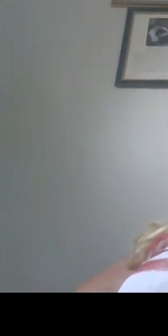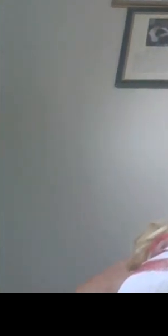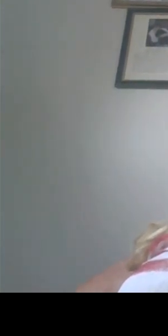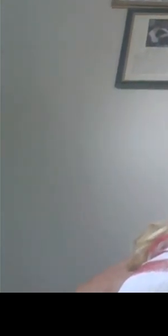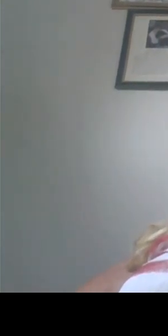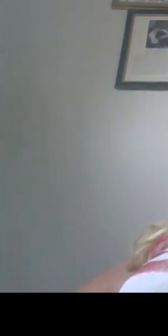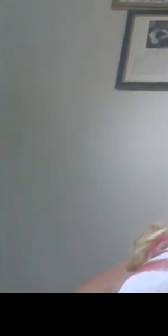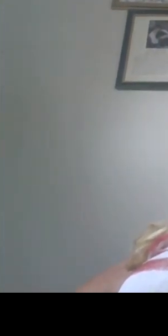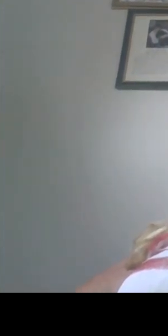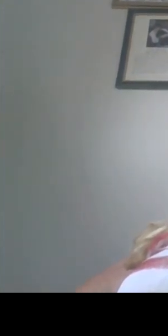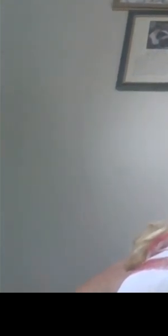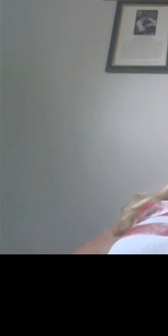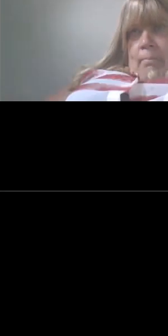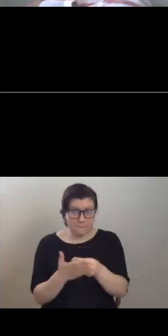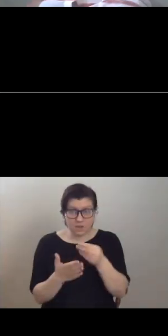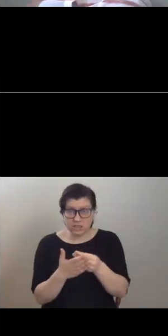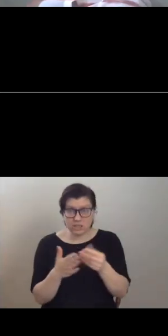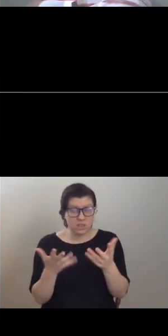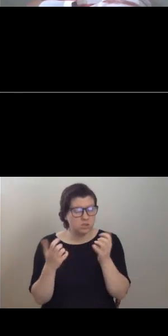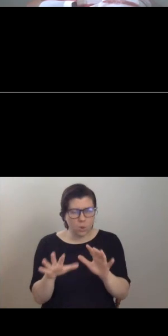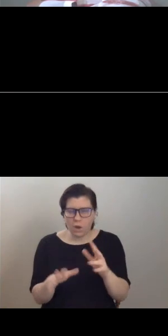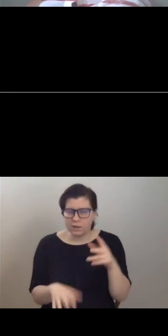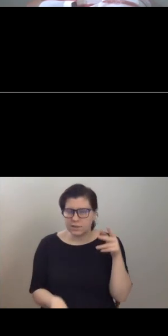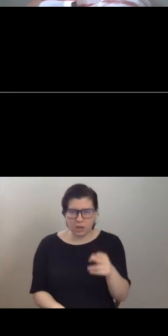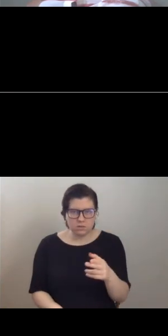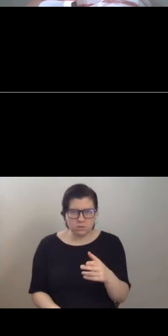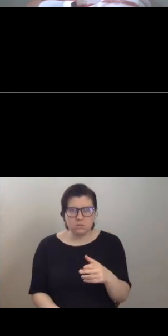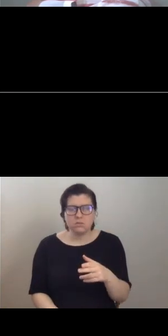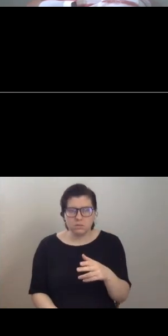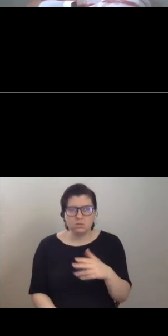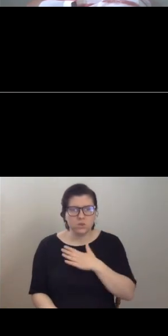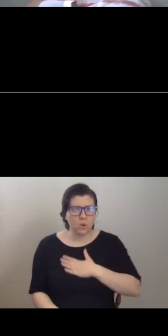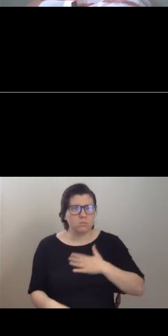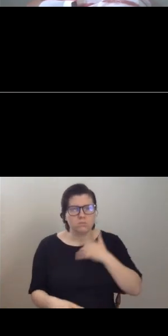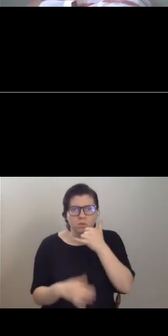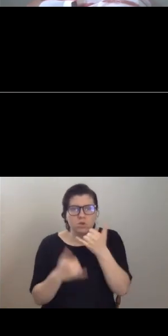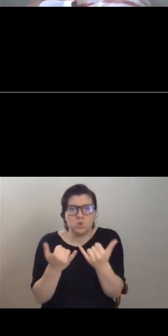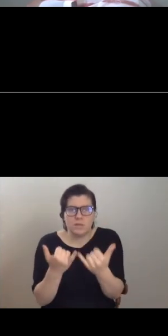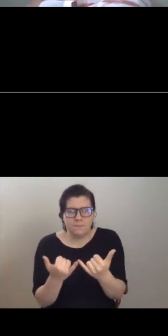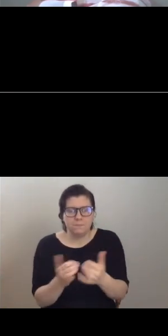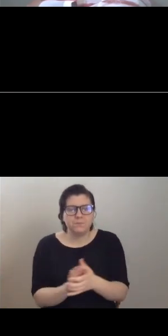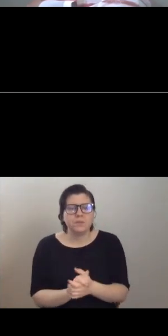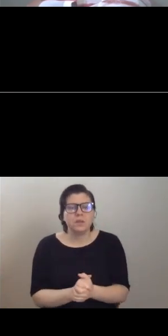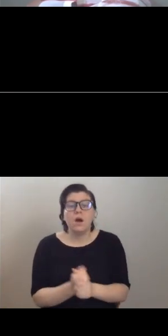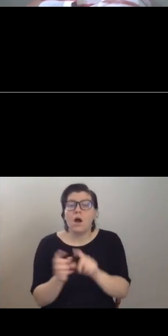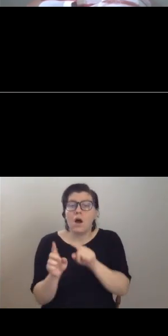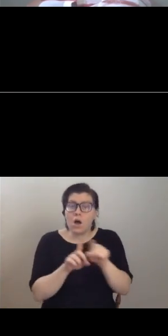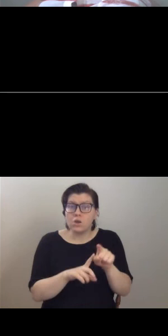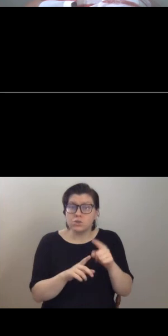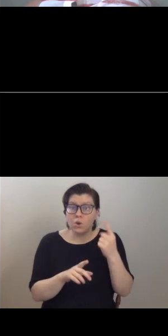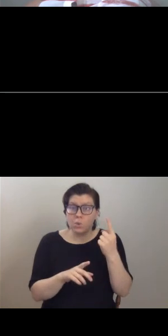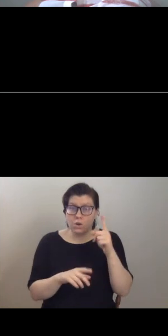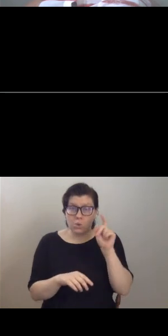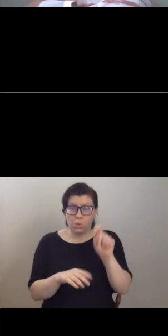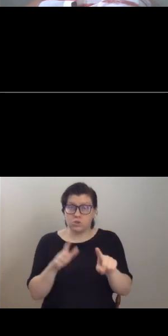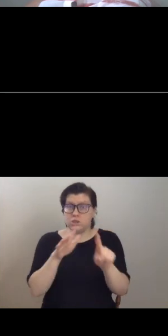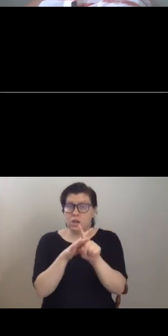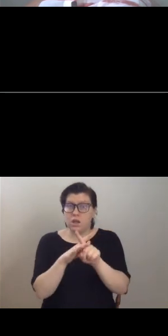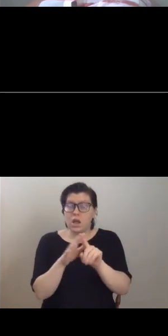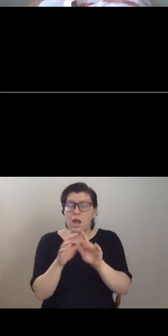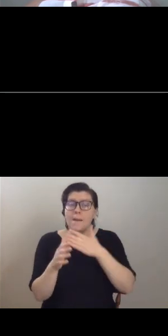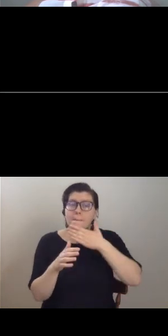DDA budget. So thank you so much. We also have a question about what is the best way to contact